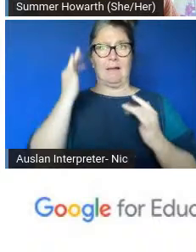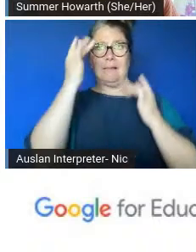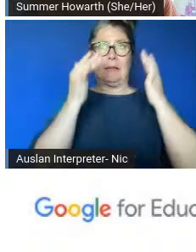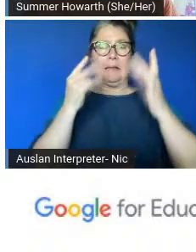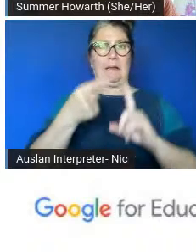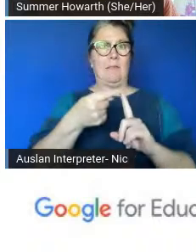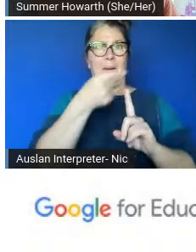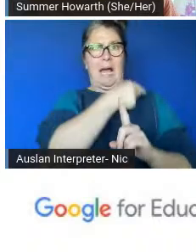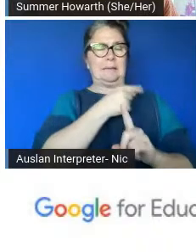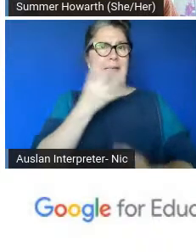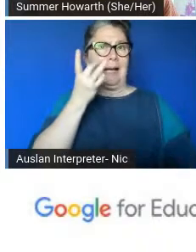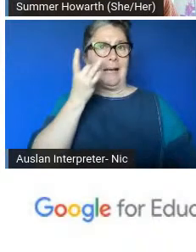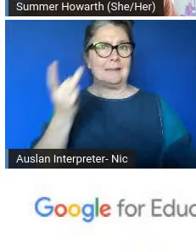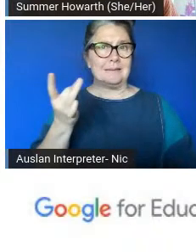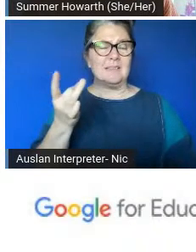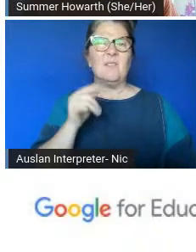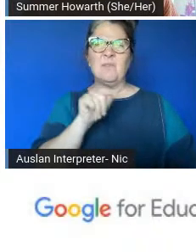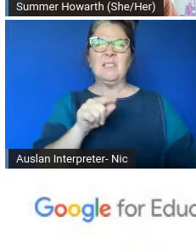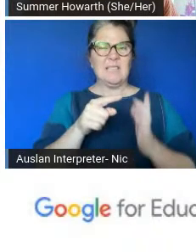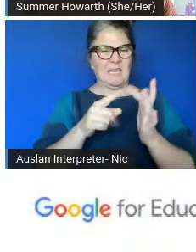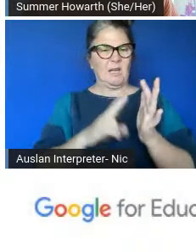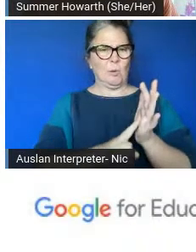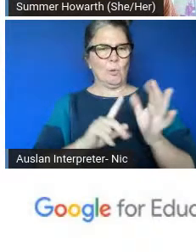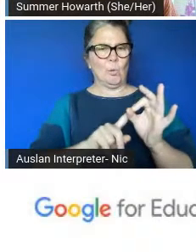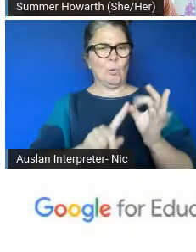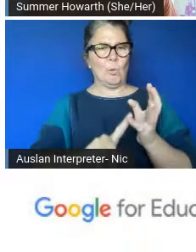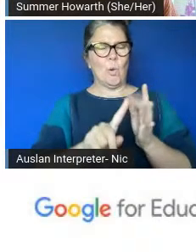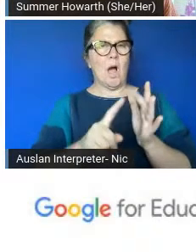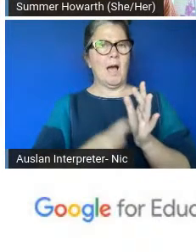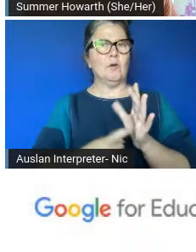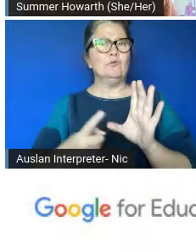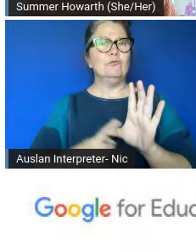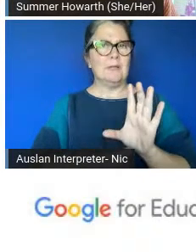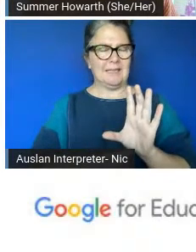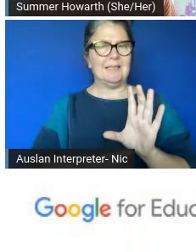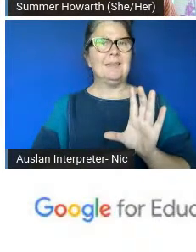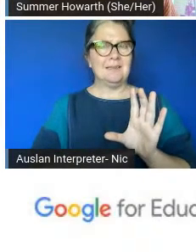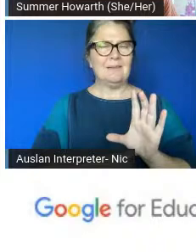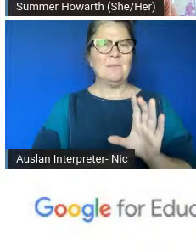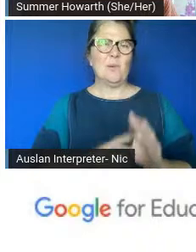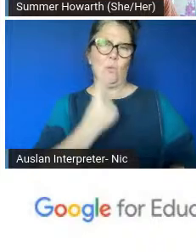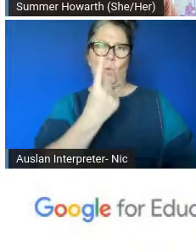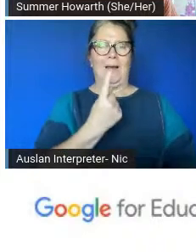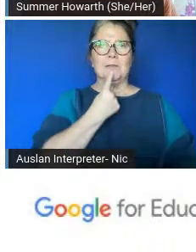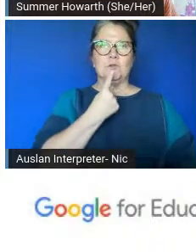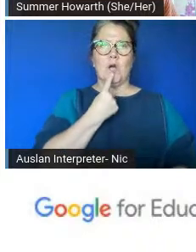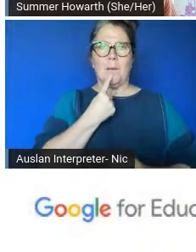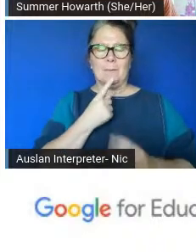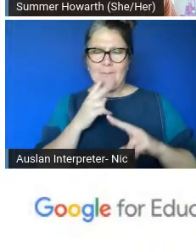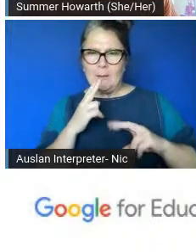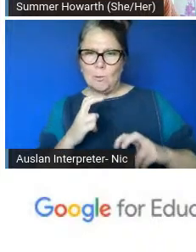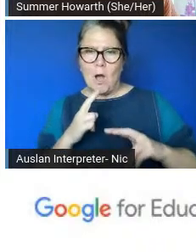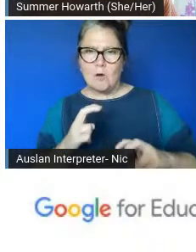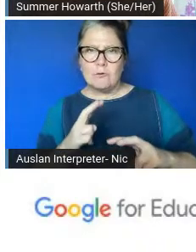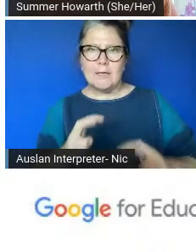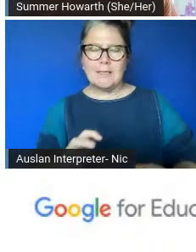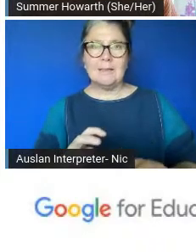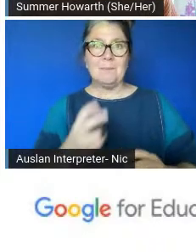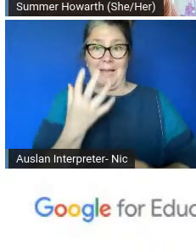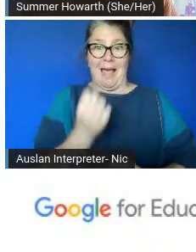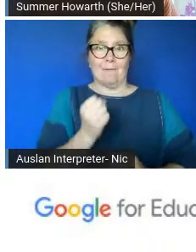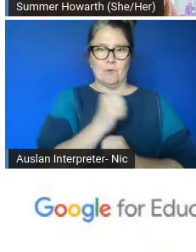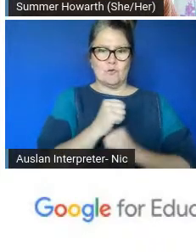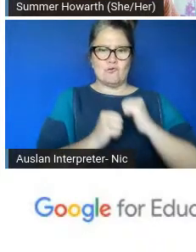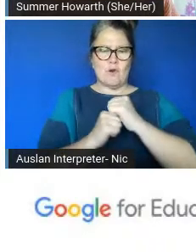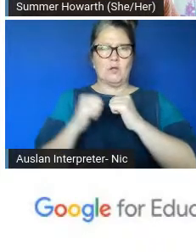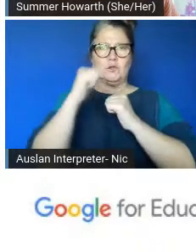is a type of inquiry. I'm showing the right thing here, which is cool. It is a type of inquiry, and it is a structure here. And we're not going to talk loads